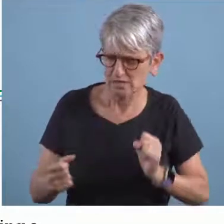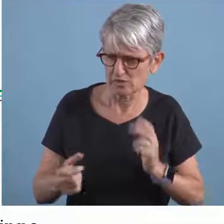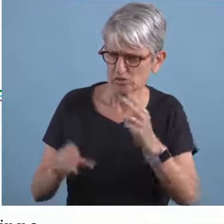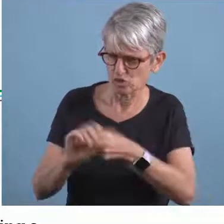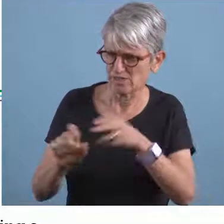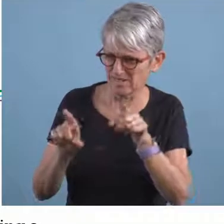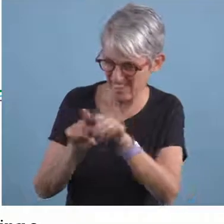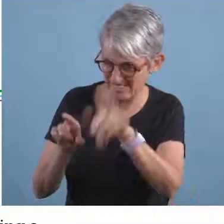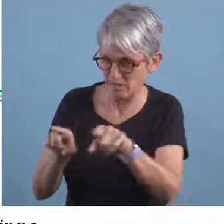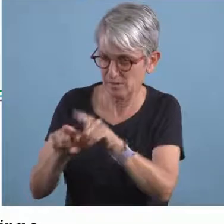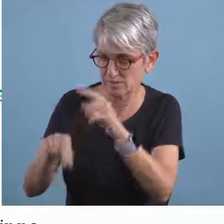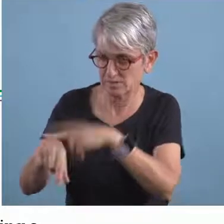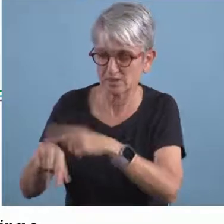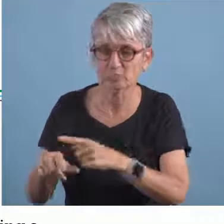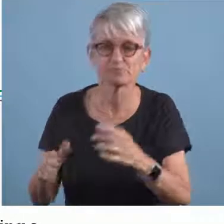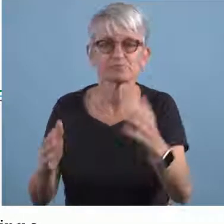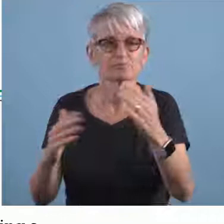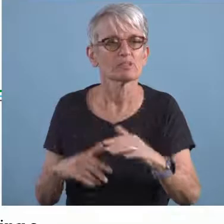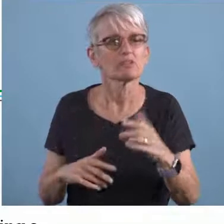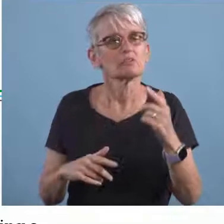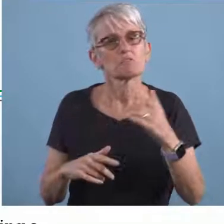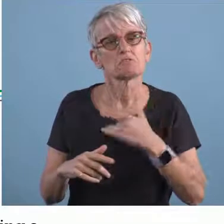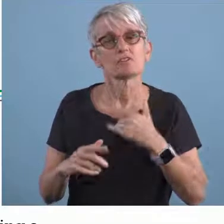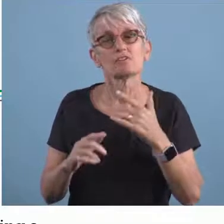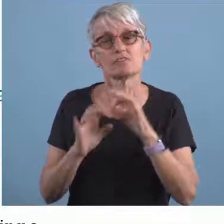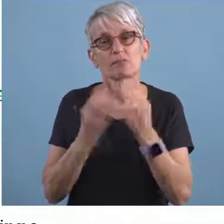They thought the families were more involved in the intervention.